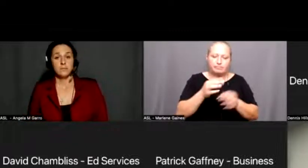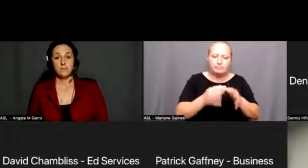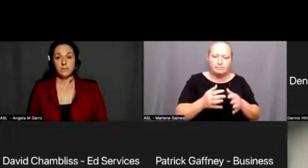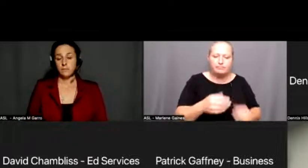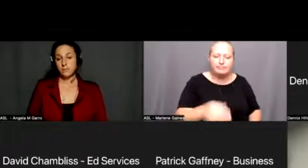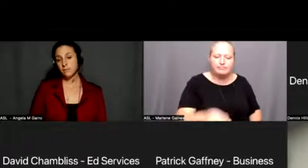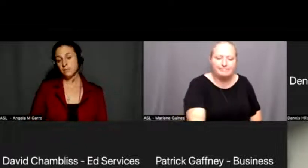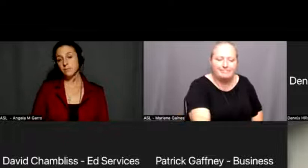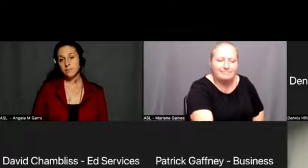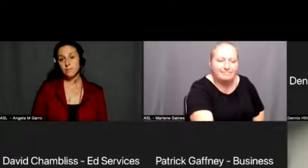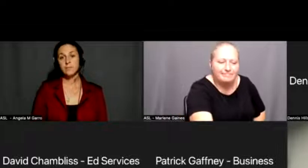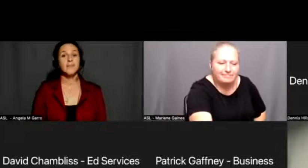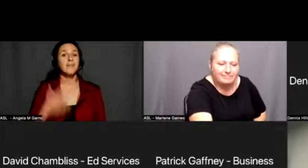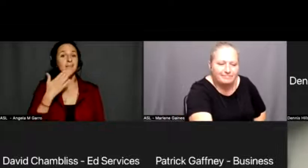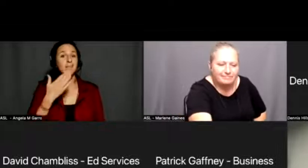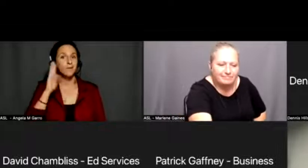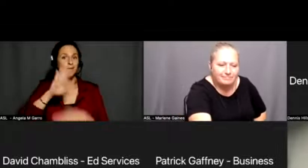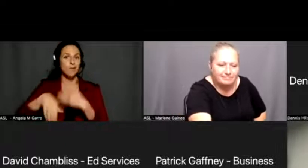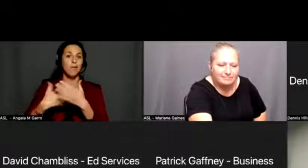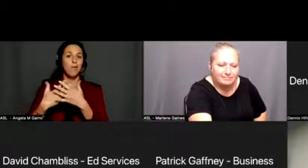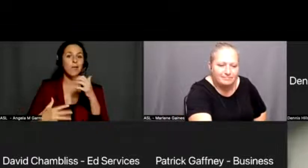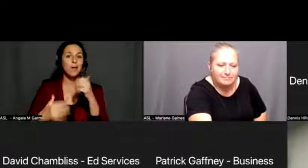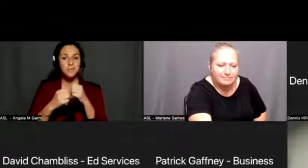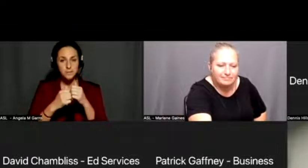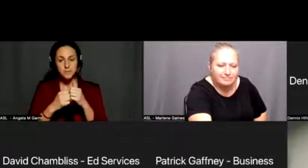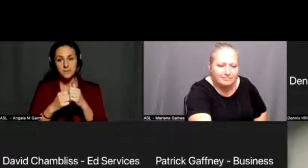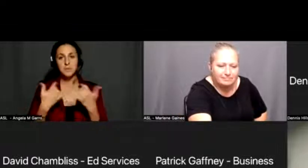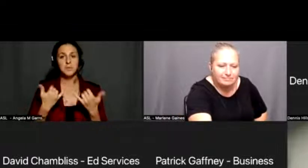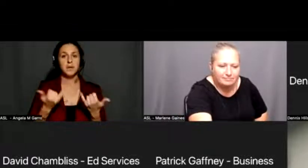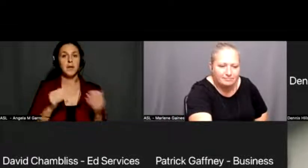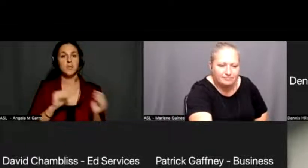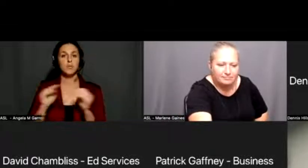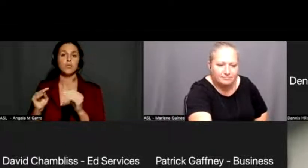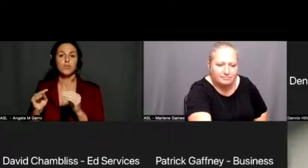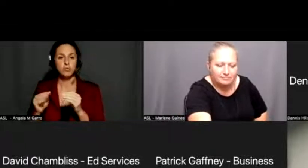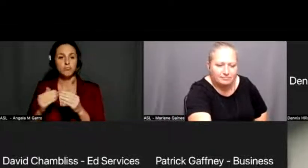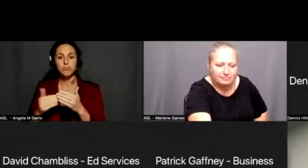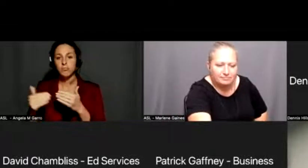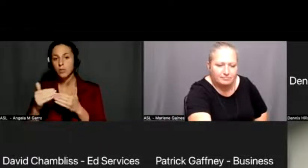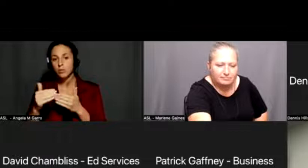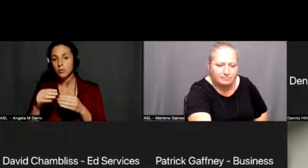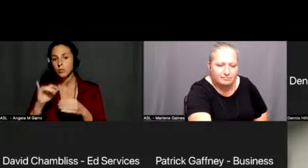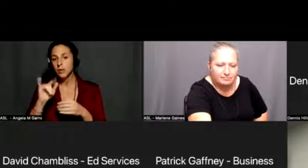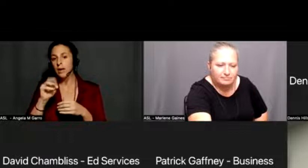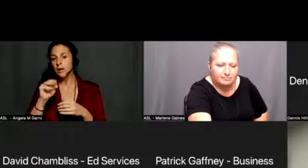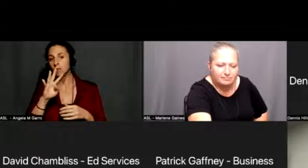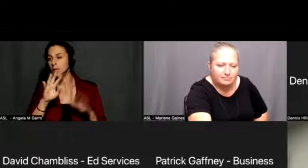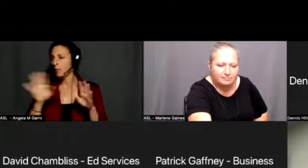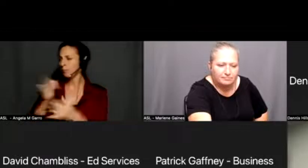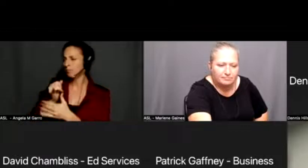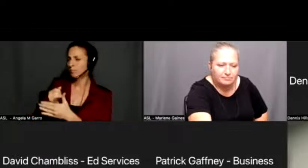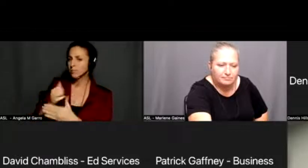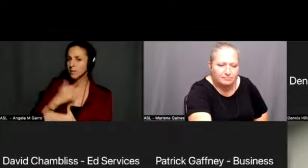Thank you for all of those updates. We can now move on to President item Parker, 4. Oh, yes. my apologies. We